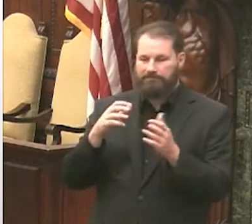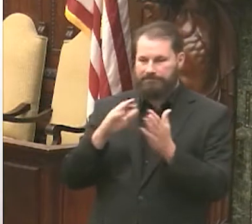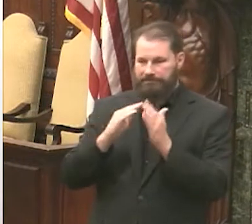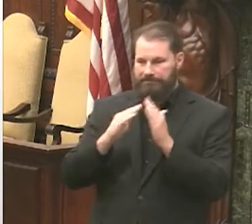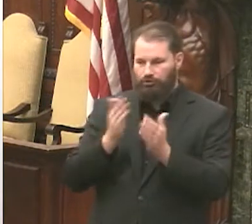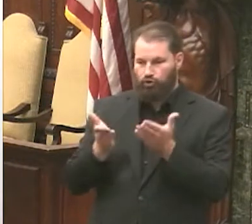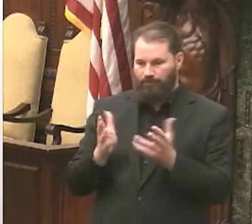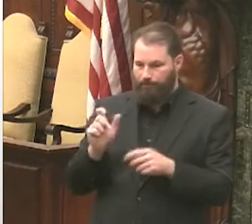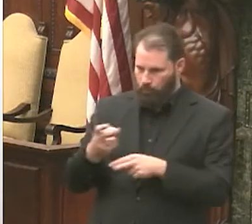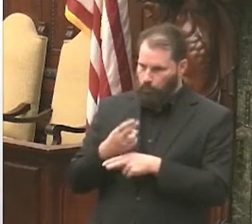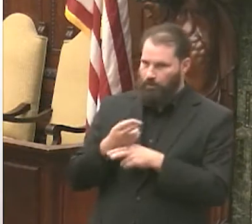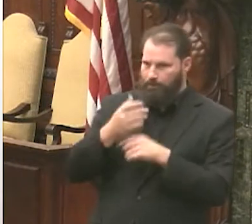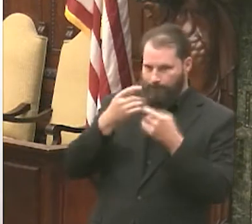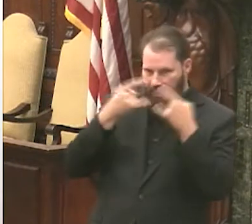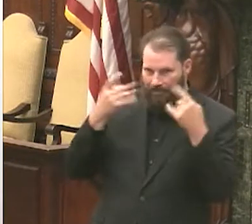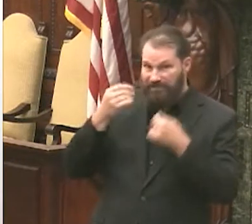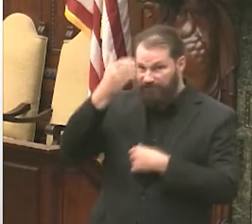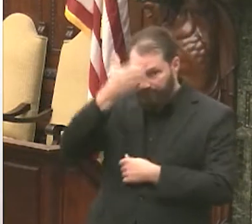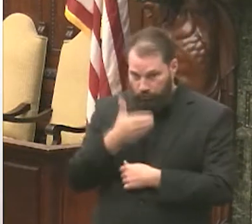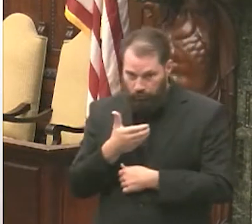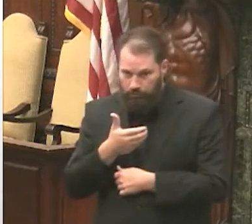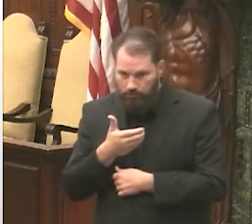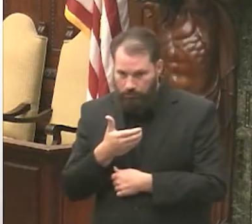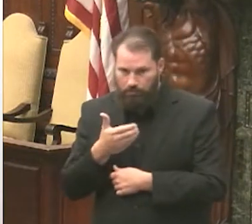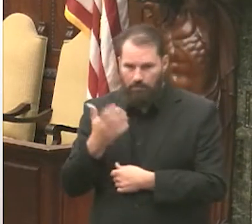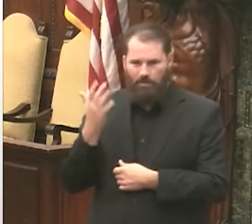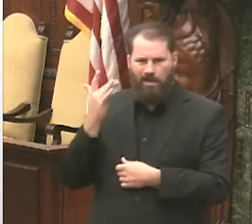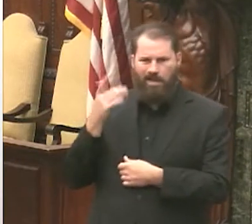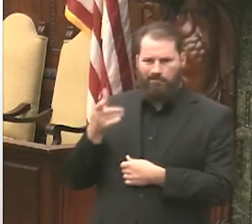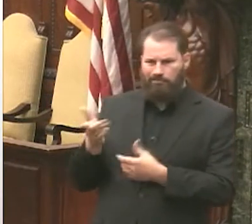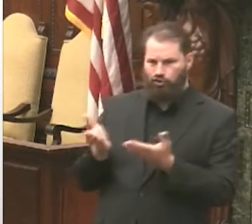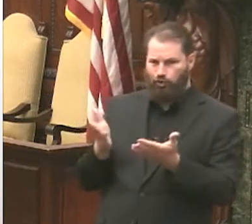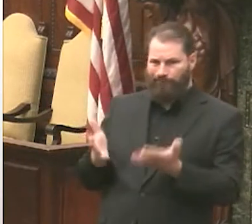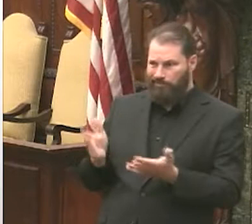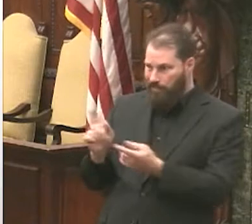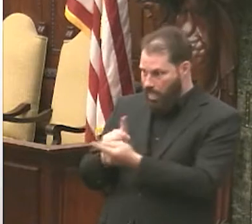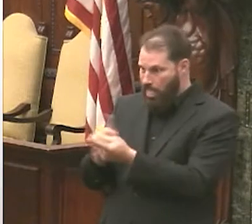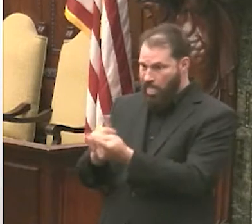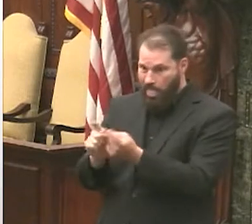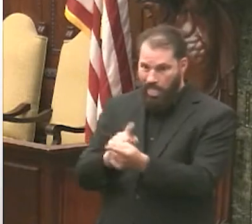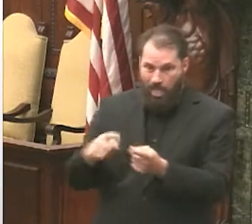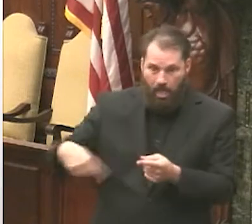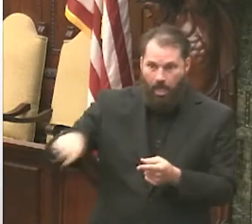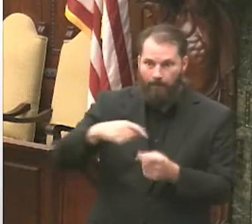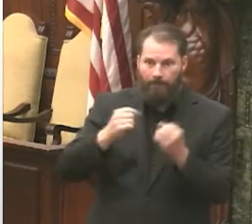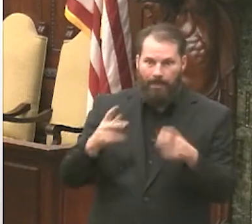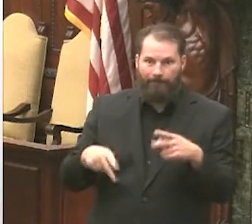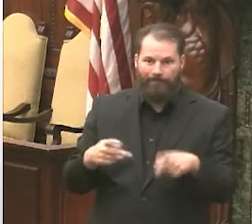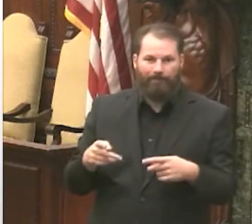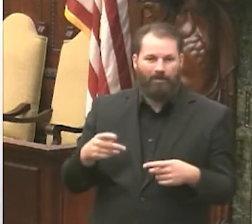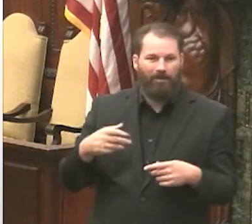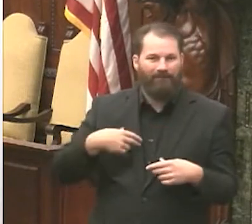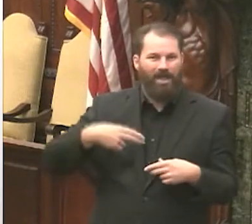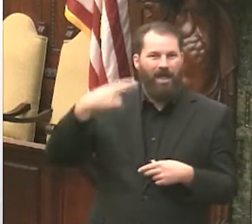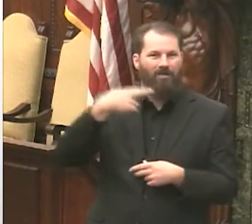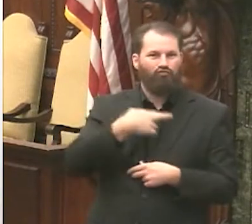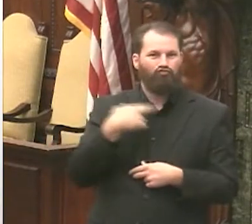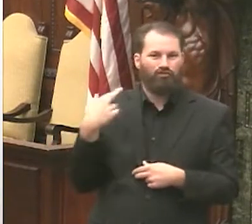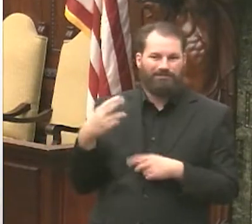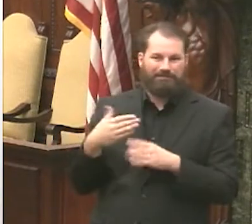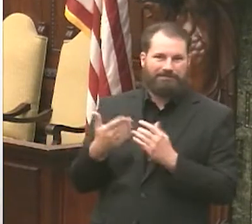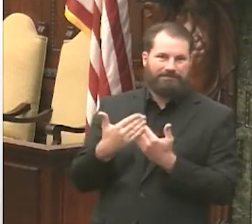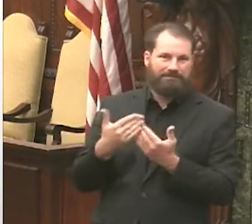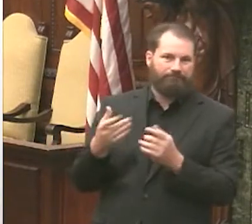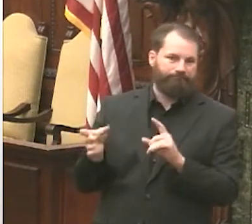servers themselves, who are going to be in contact with many people dining there not wearing masks, are going to be at the greatest risk. And we encourage all restaurants